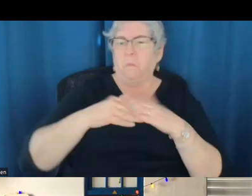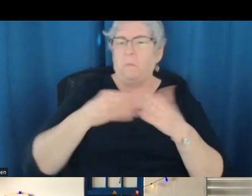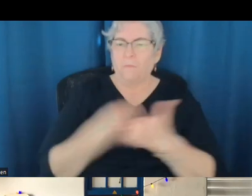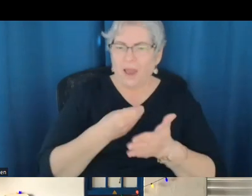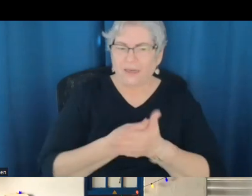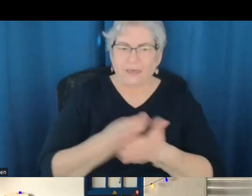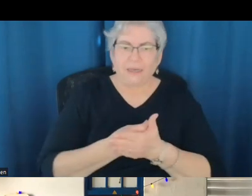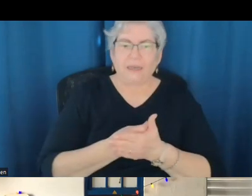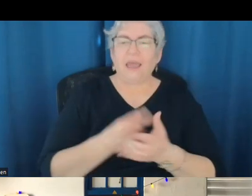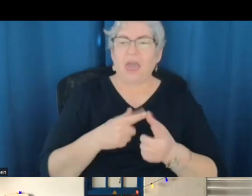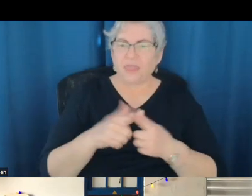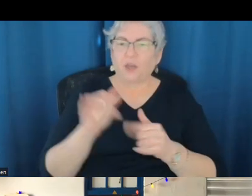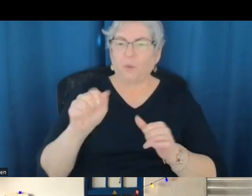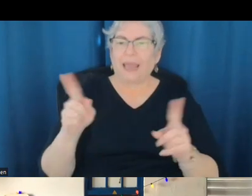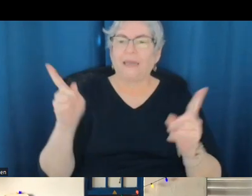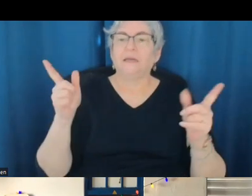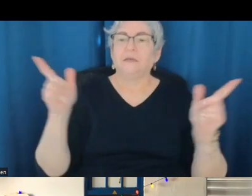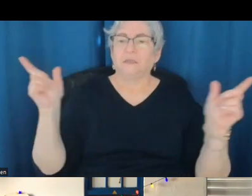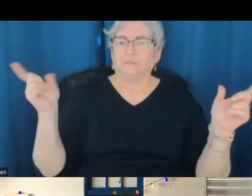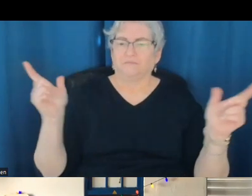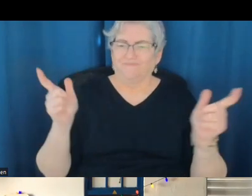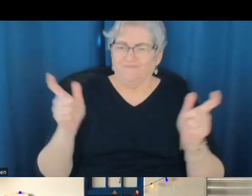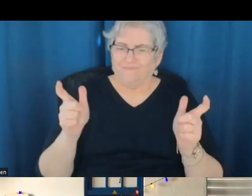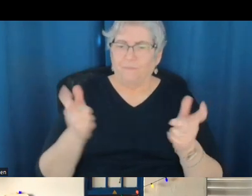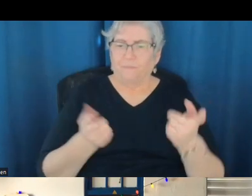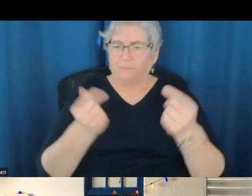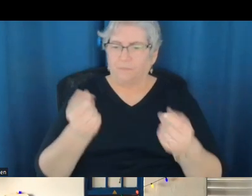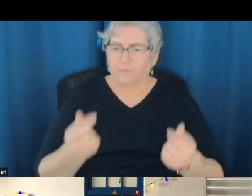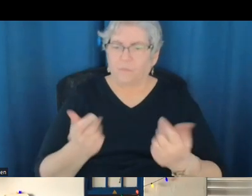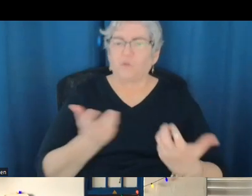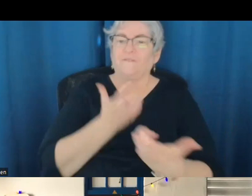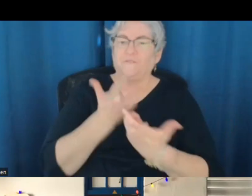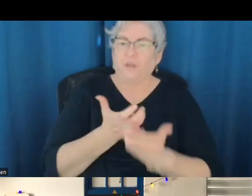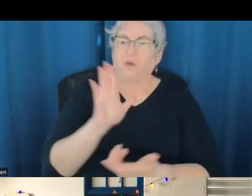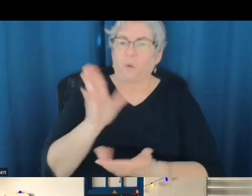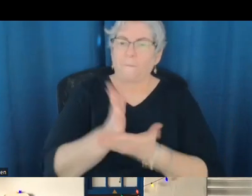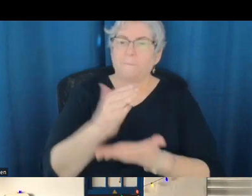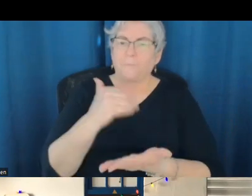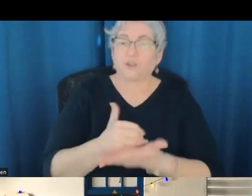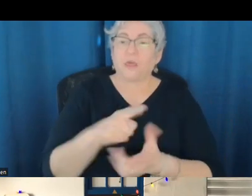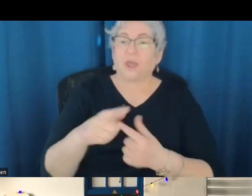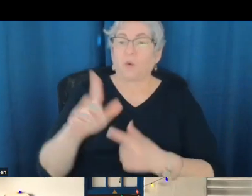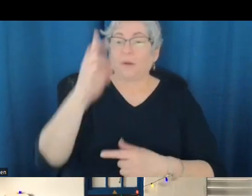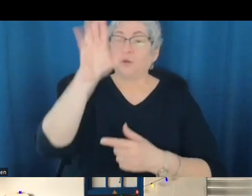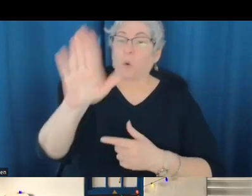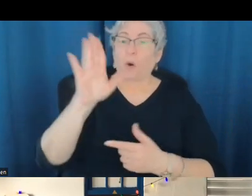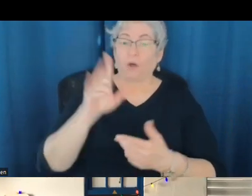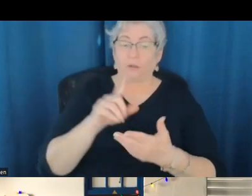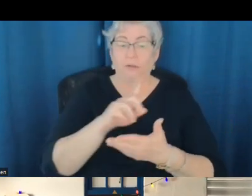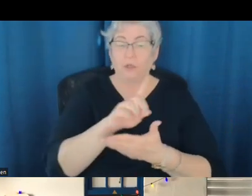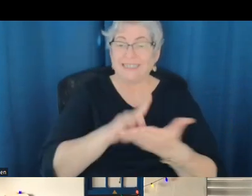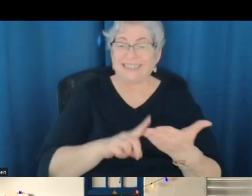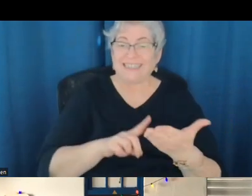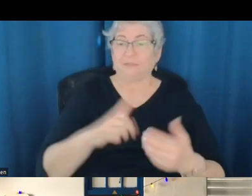scale back, or phase the project to fit within their budget. That way your dreams and designs are not